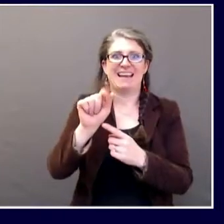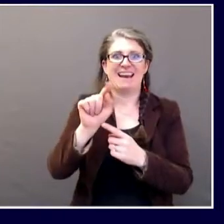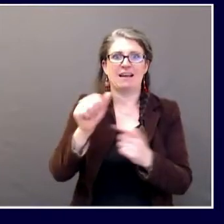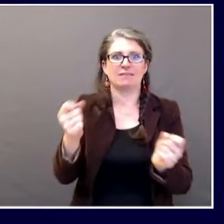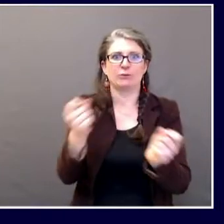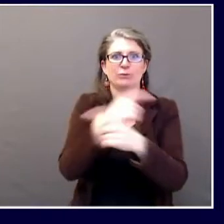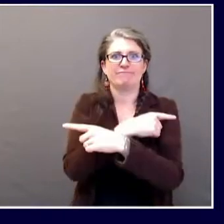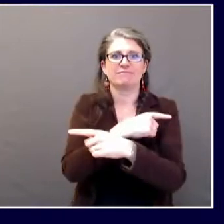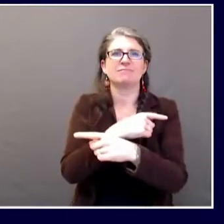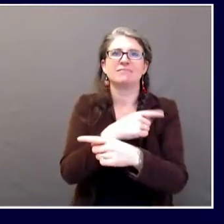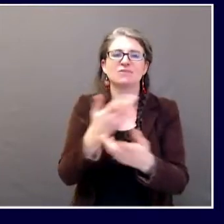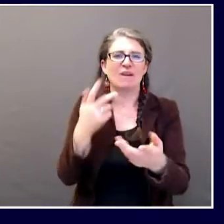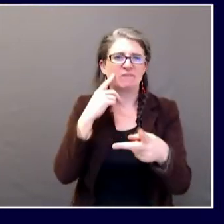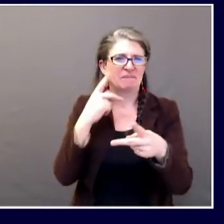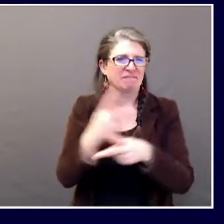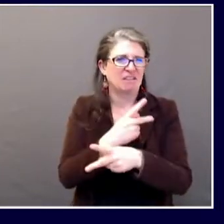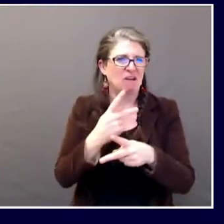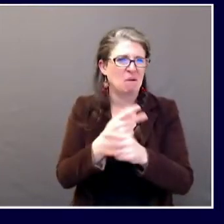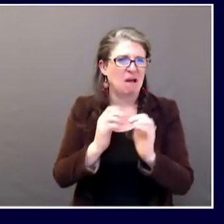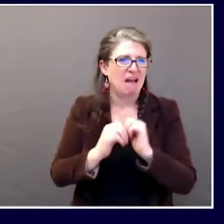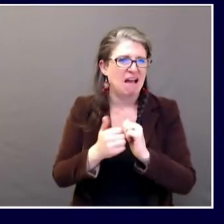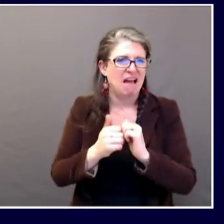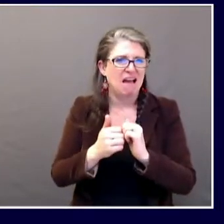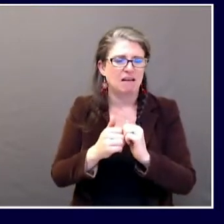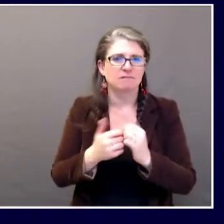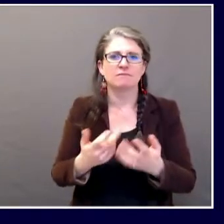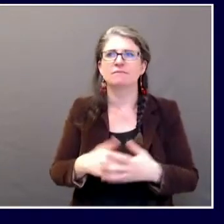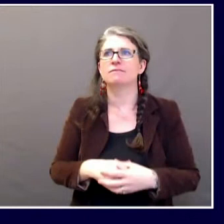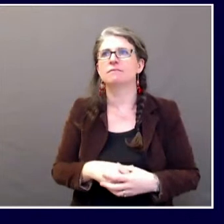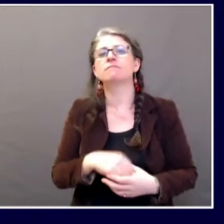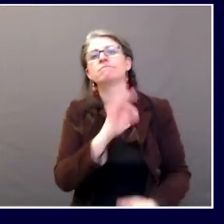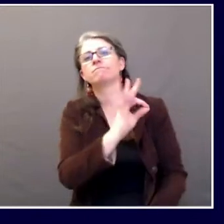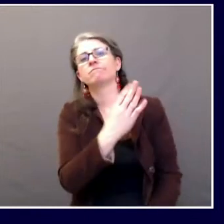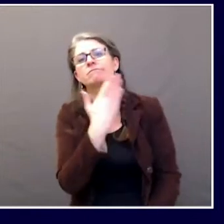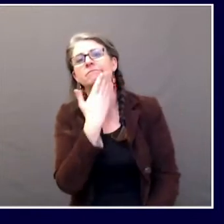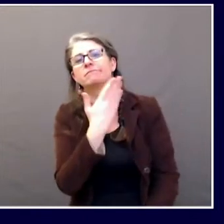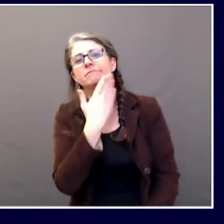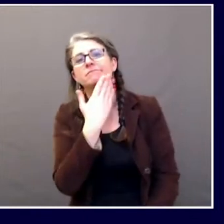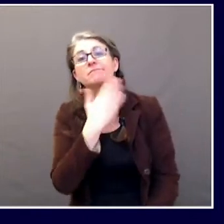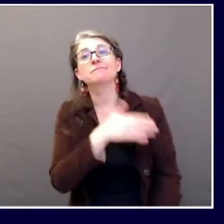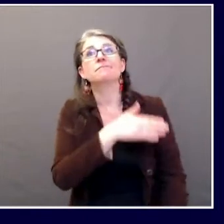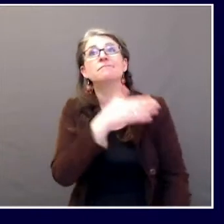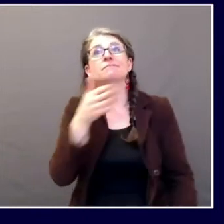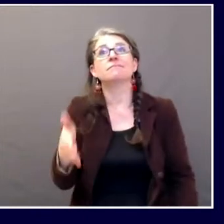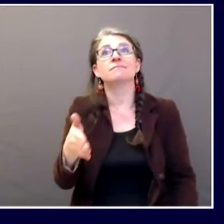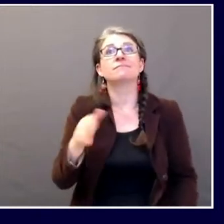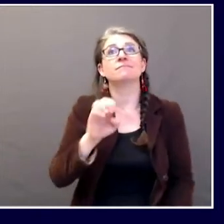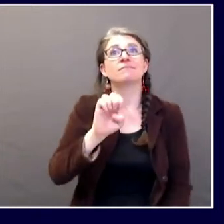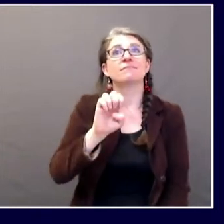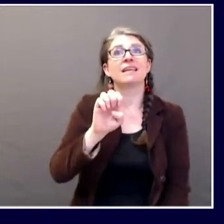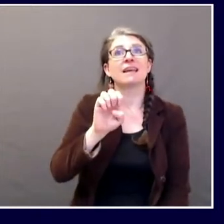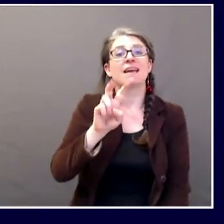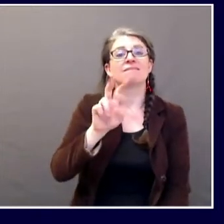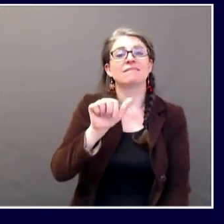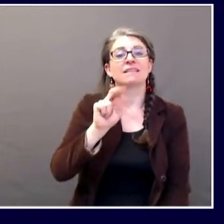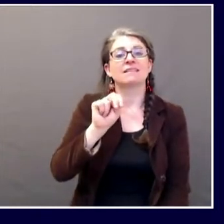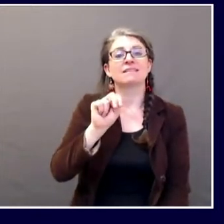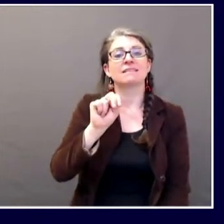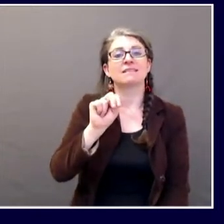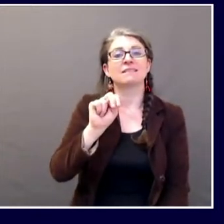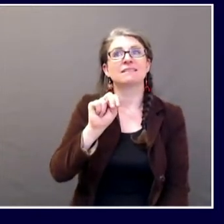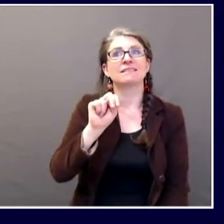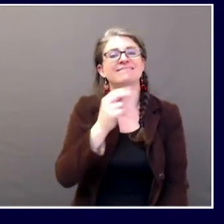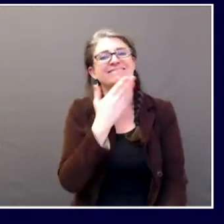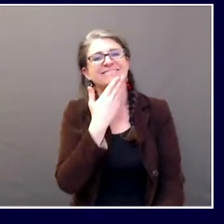Thank you, Dr. Shah. Let me turn it over to Evan Popp next. Hey, Dr. Shah, thank you.